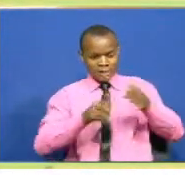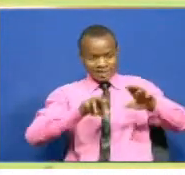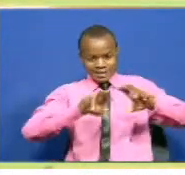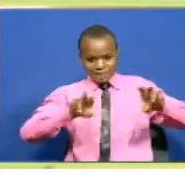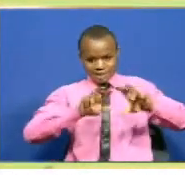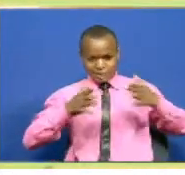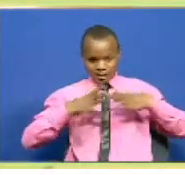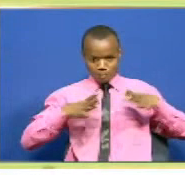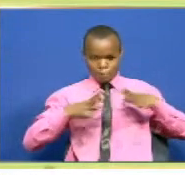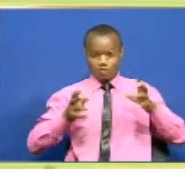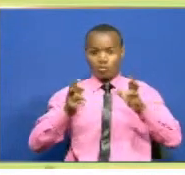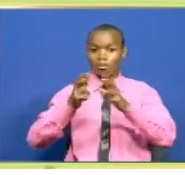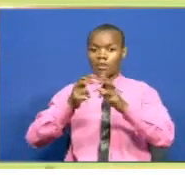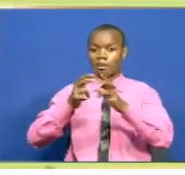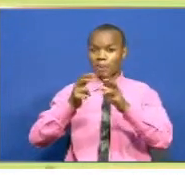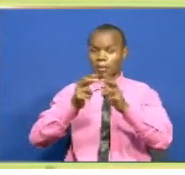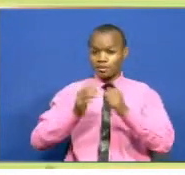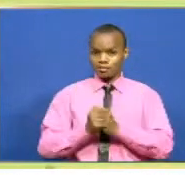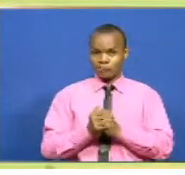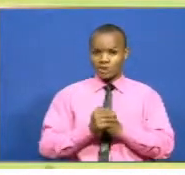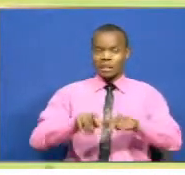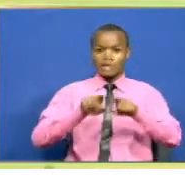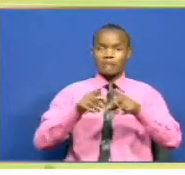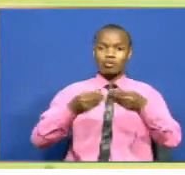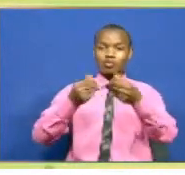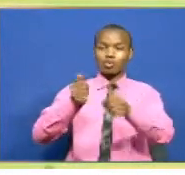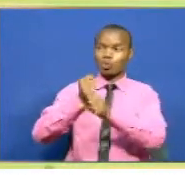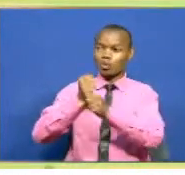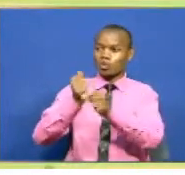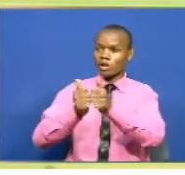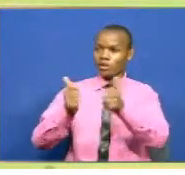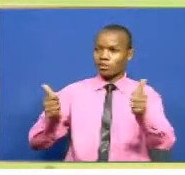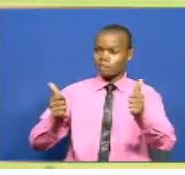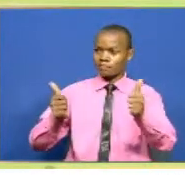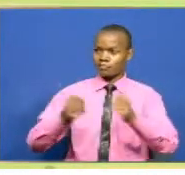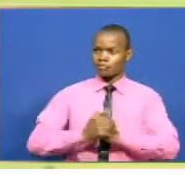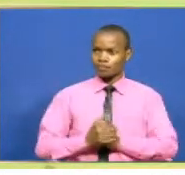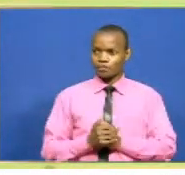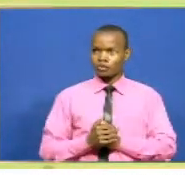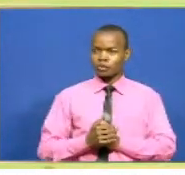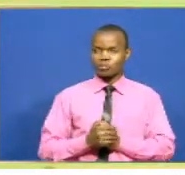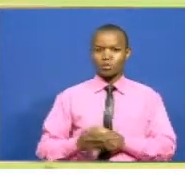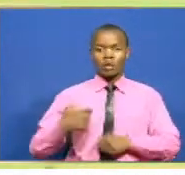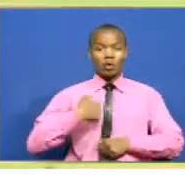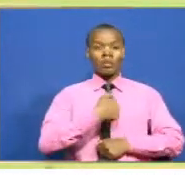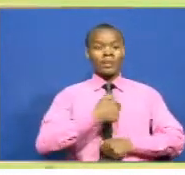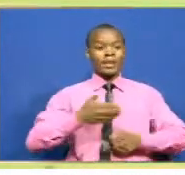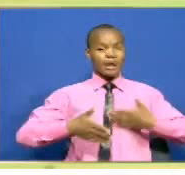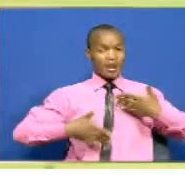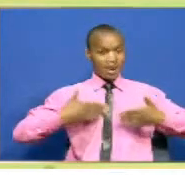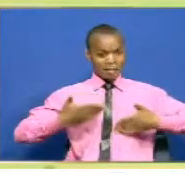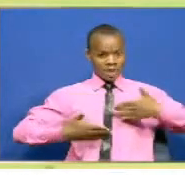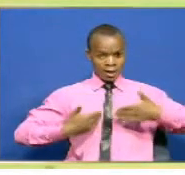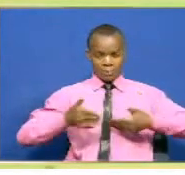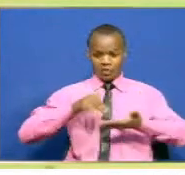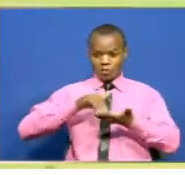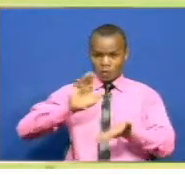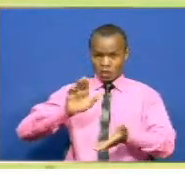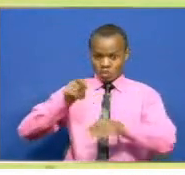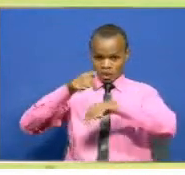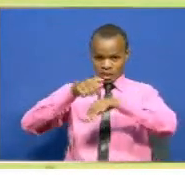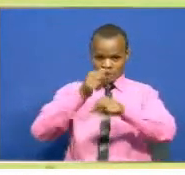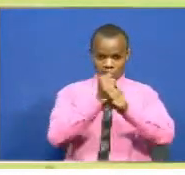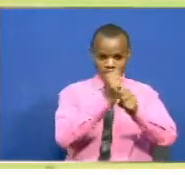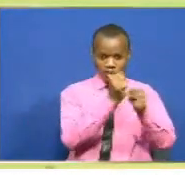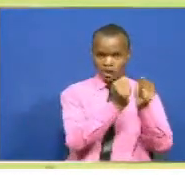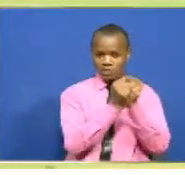and passengers. And these solutions are working very well for us. So we're very happy that as we come together here, we can be